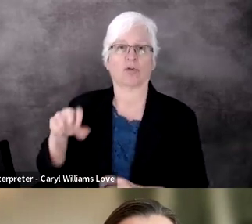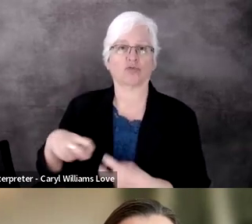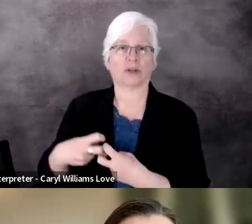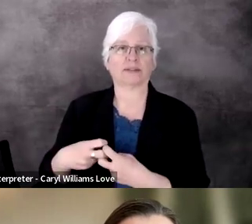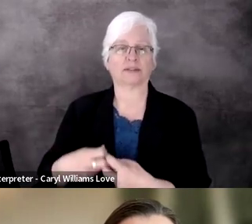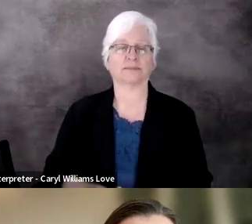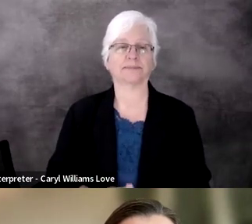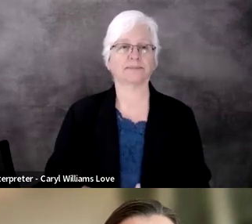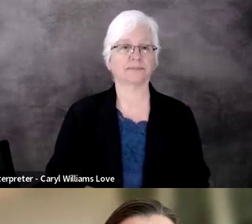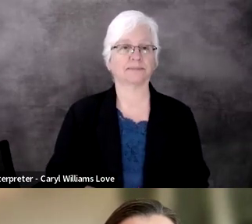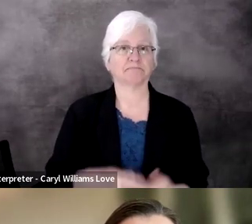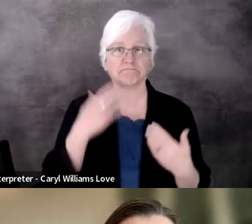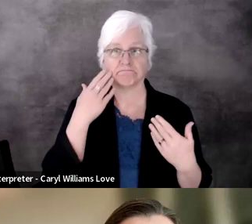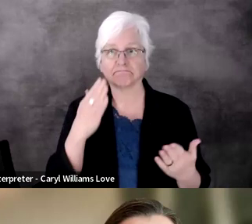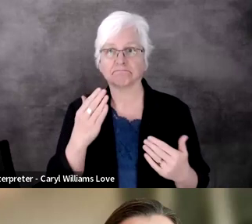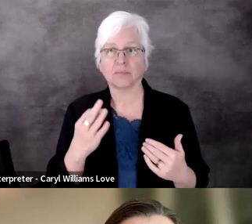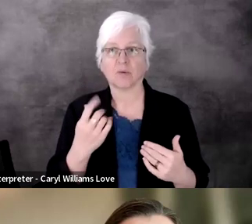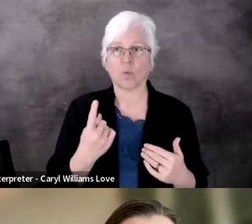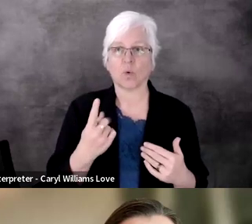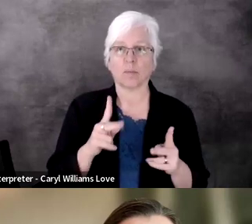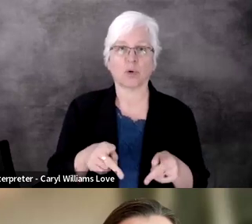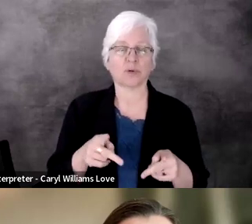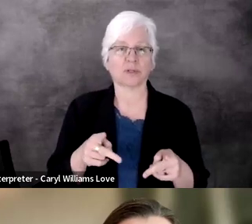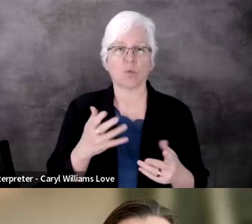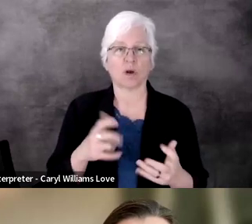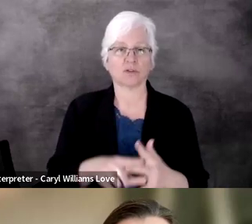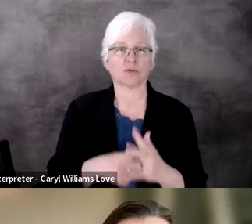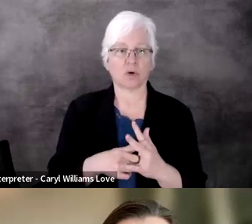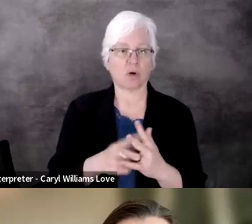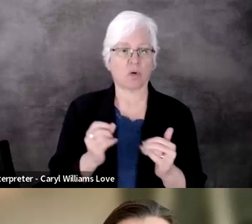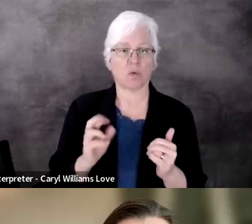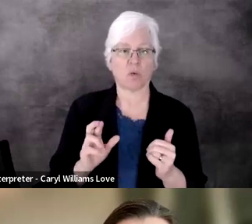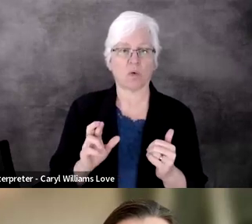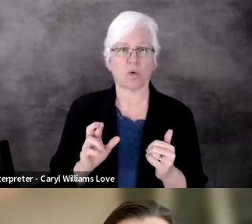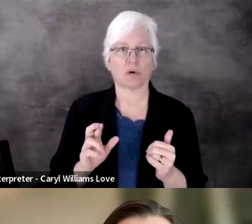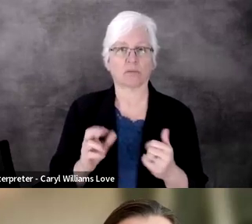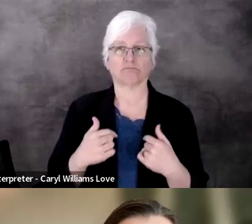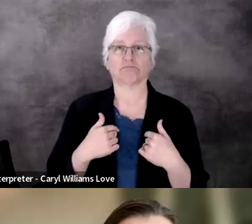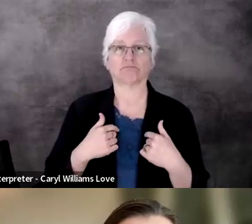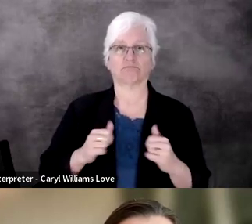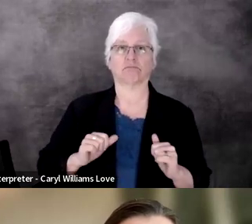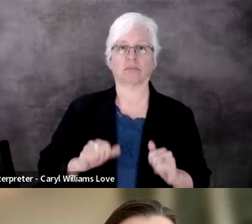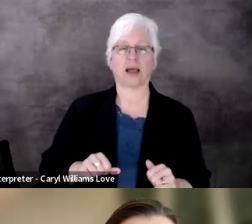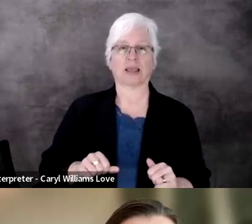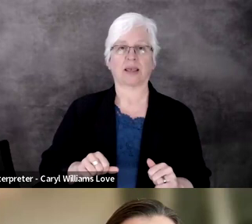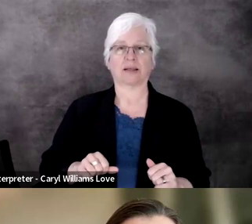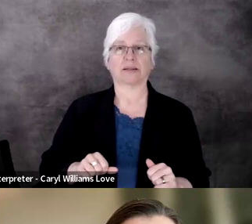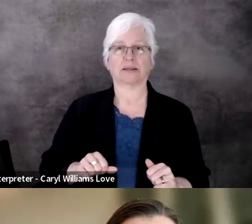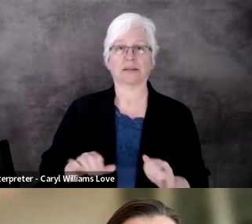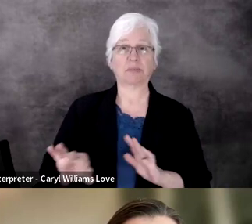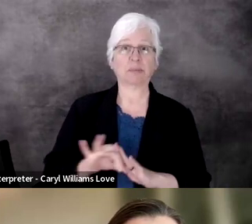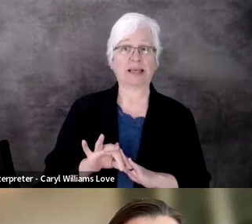And I don't know if any one person in particular would like to start, or I can take a chance at picking